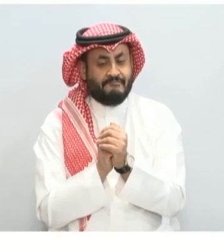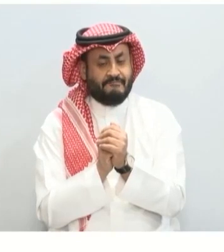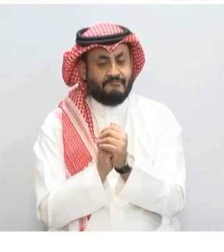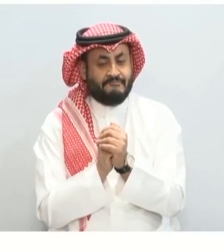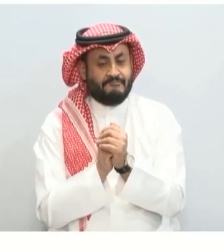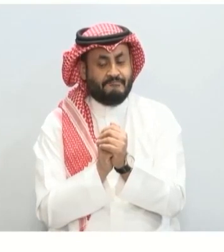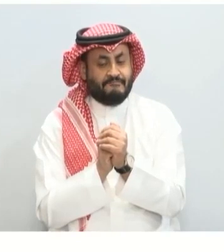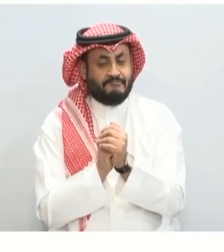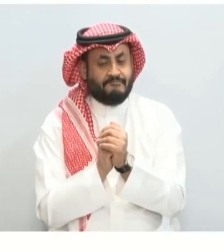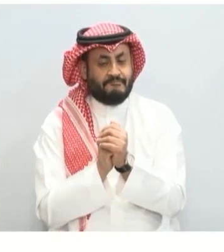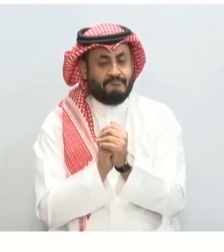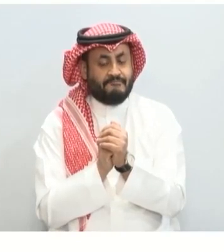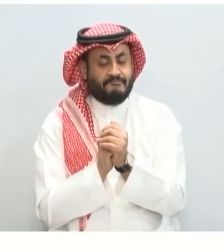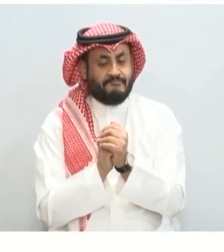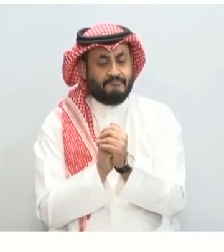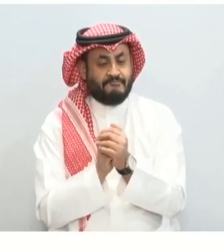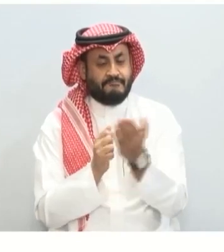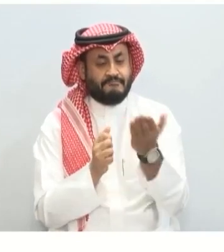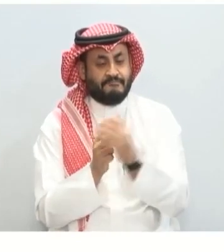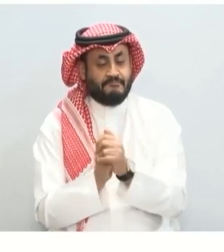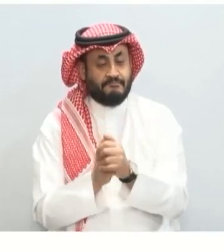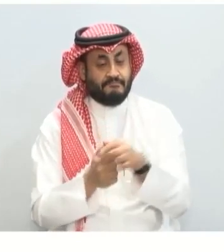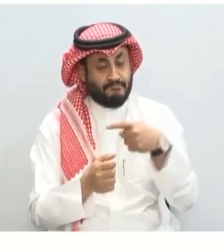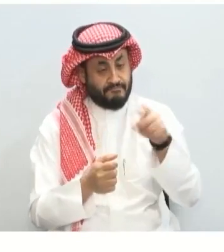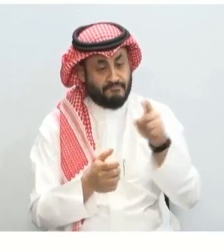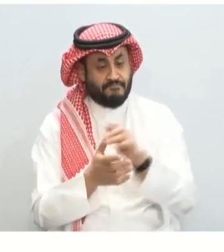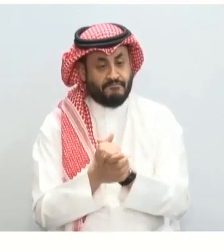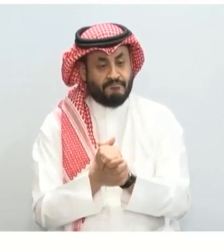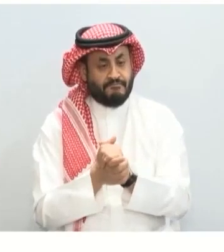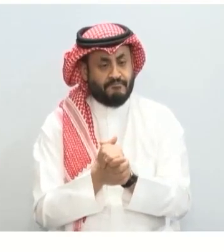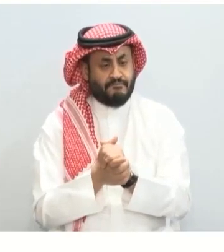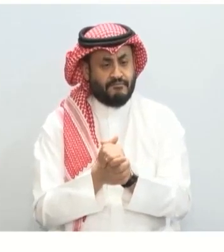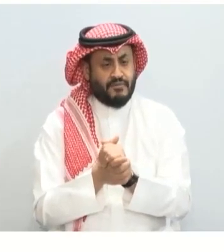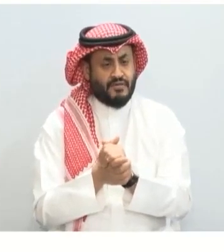meal? So the answer, of course, yes. She says